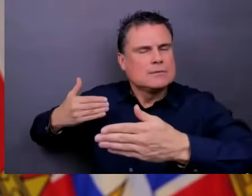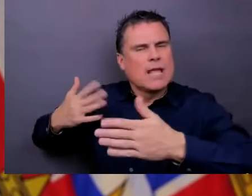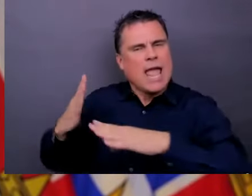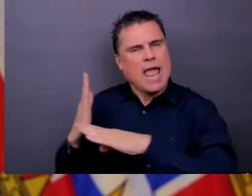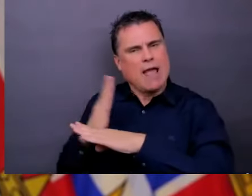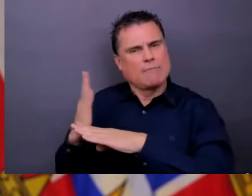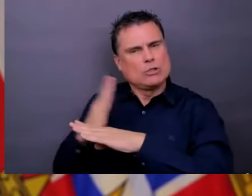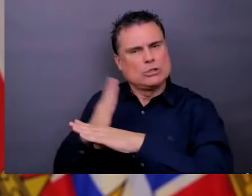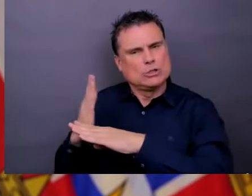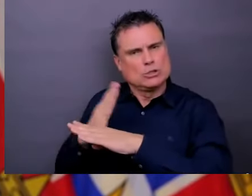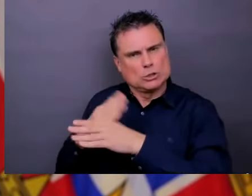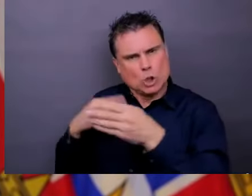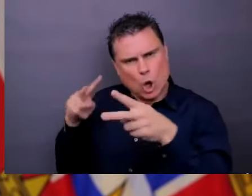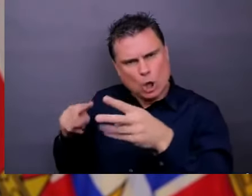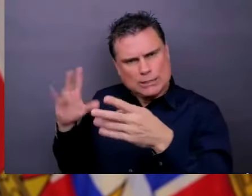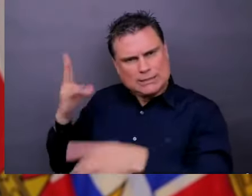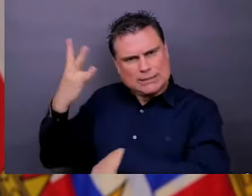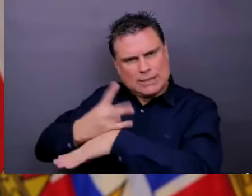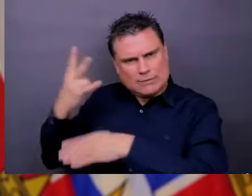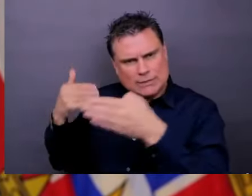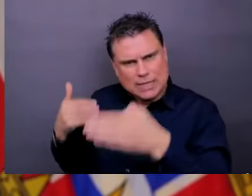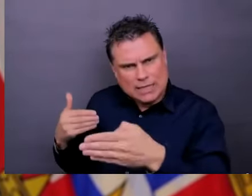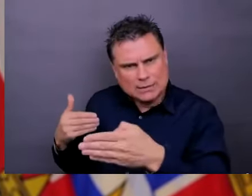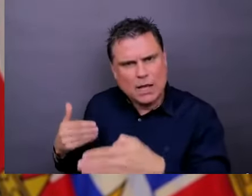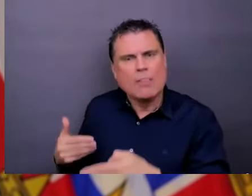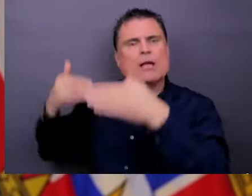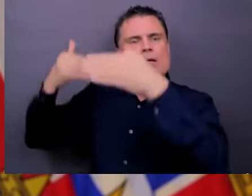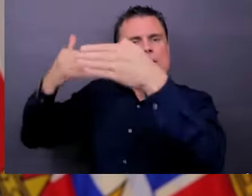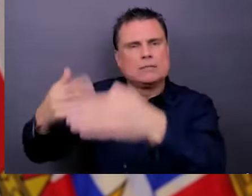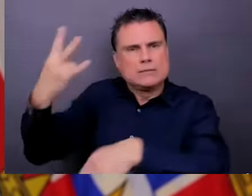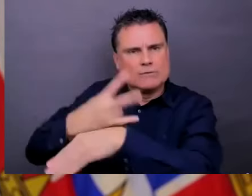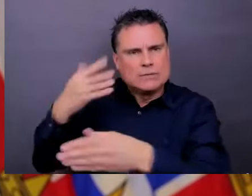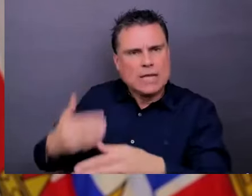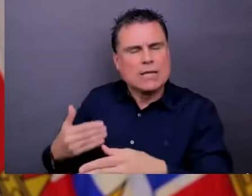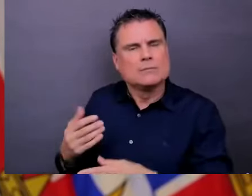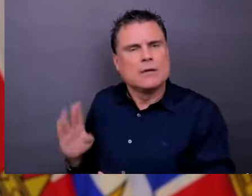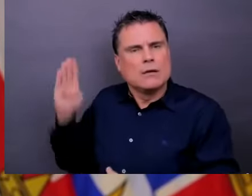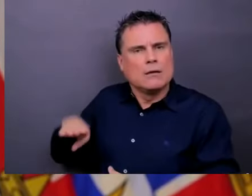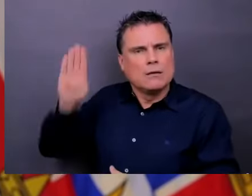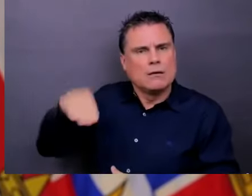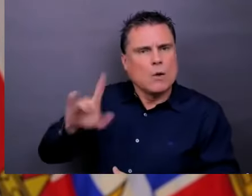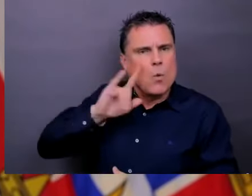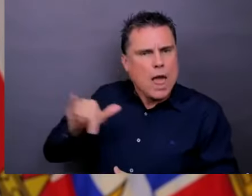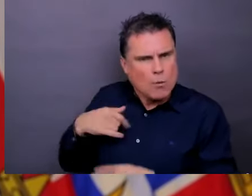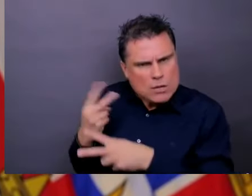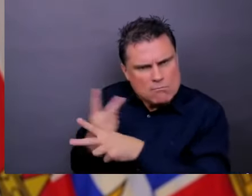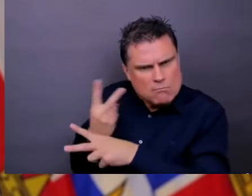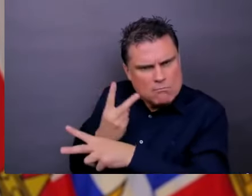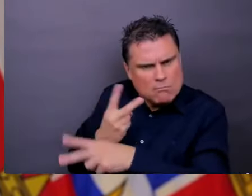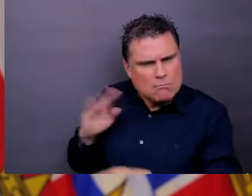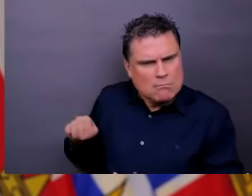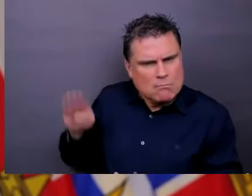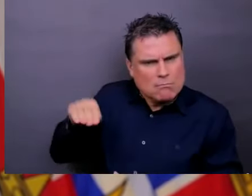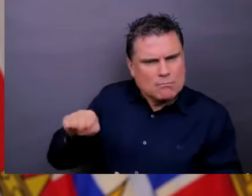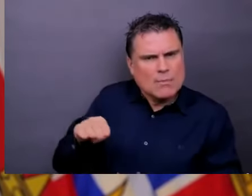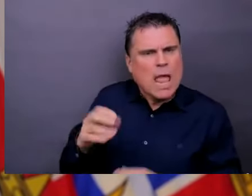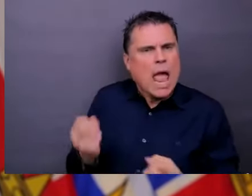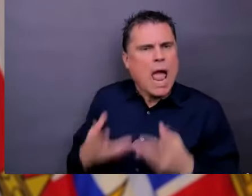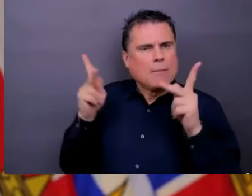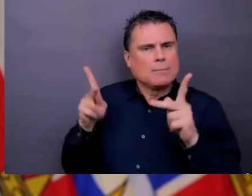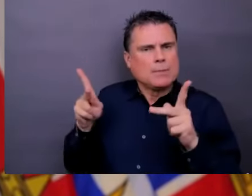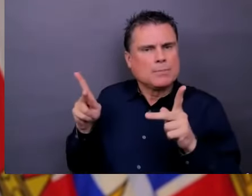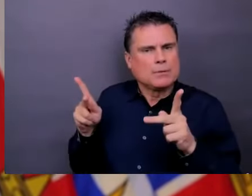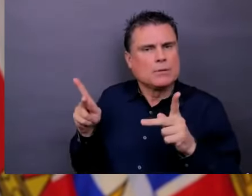The percent positive, so the number of cases that we have, of number of people who've been tested and the percent who test